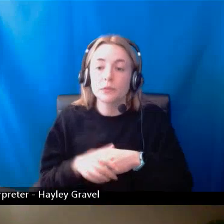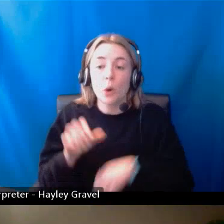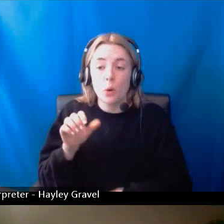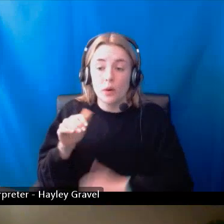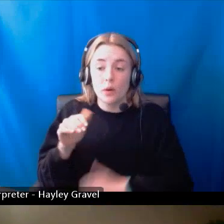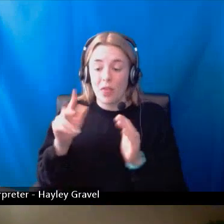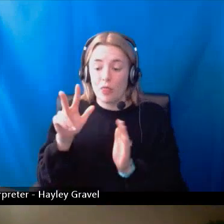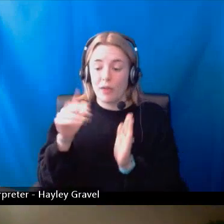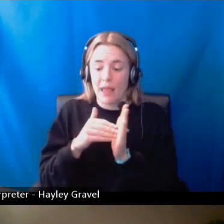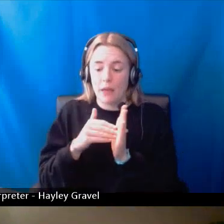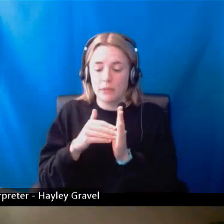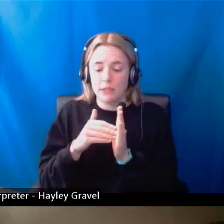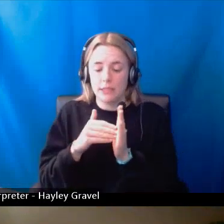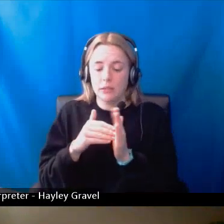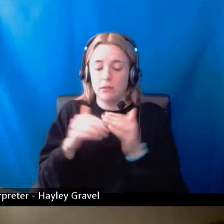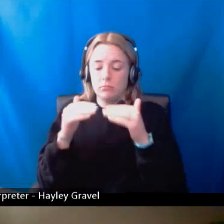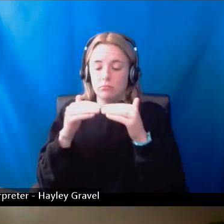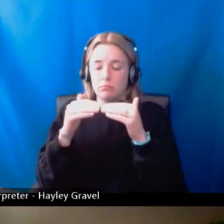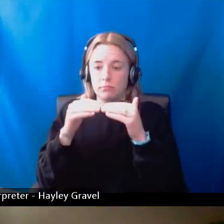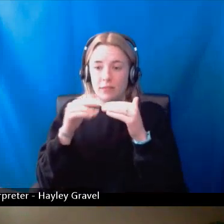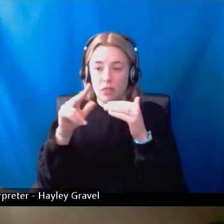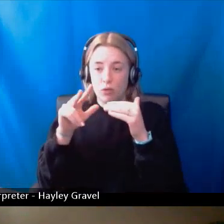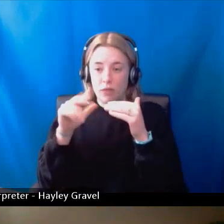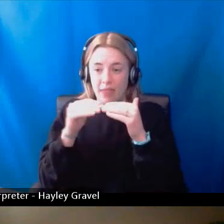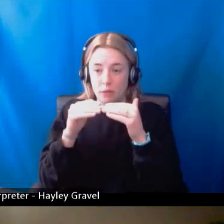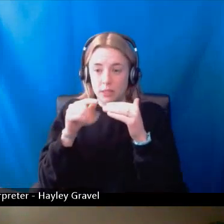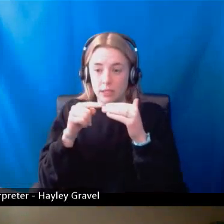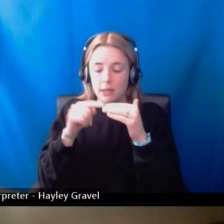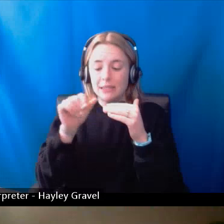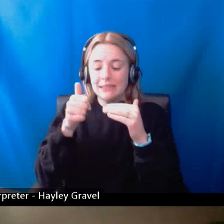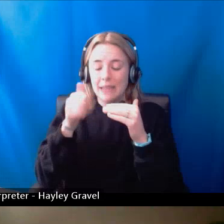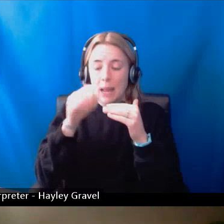10% over or 10% under.